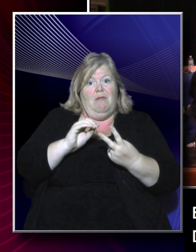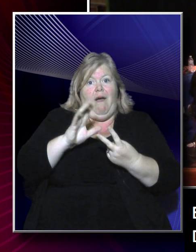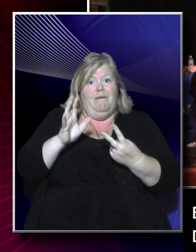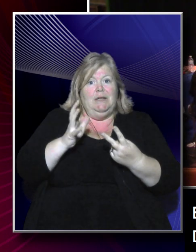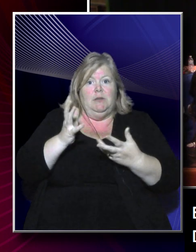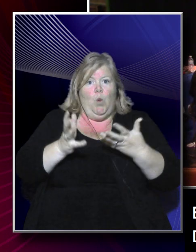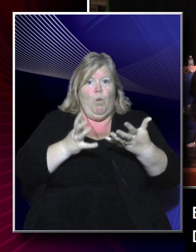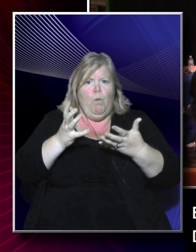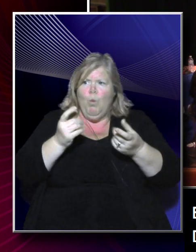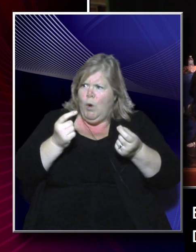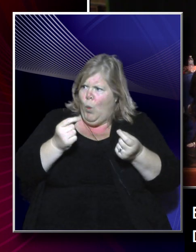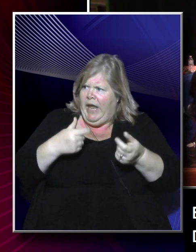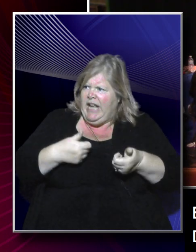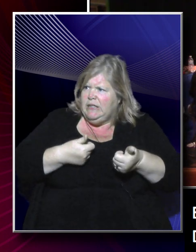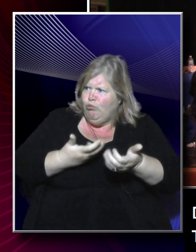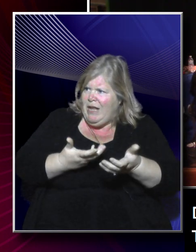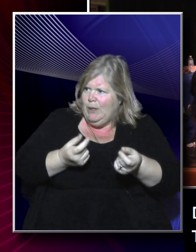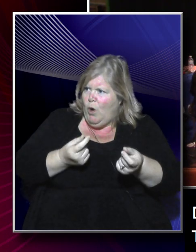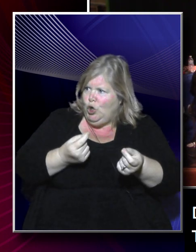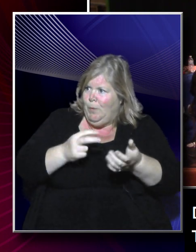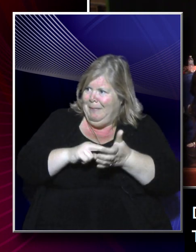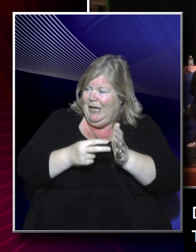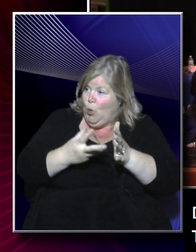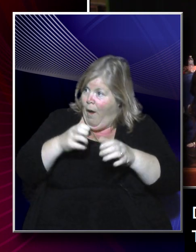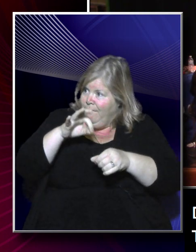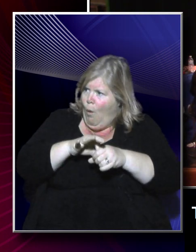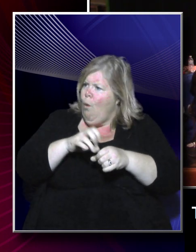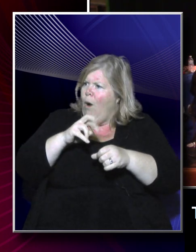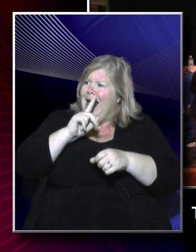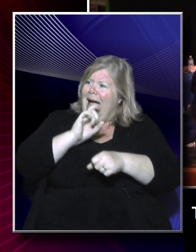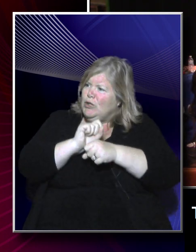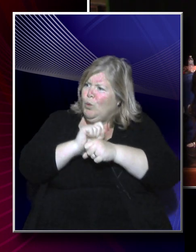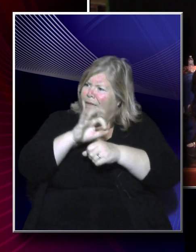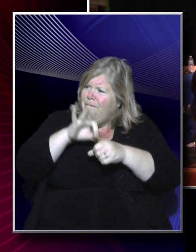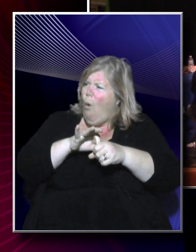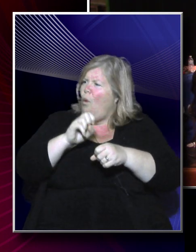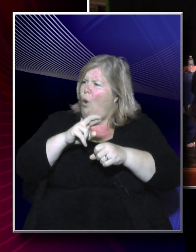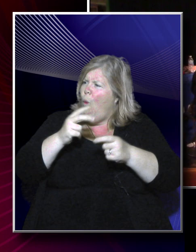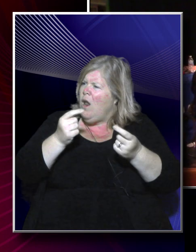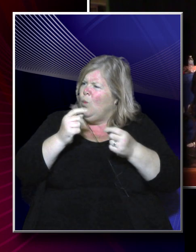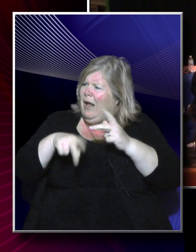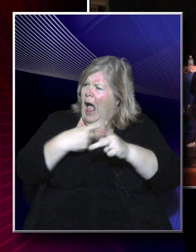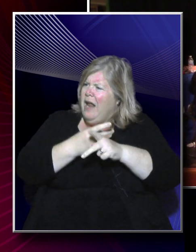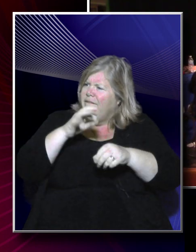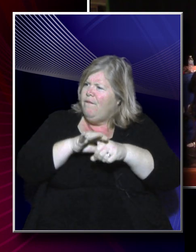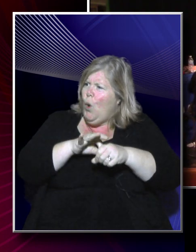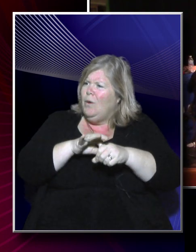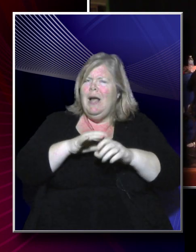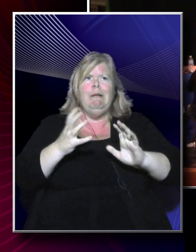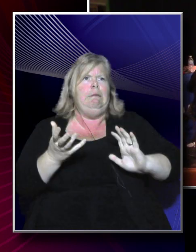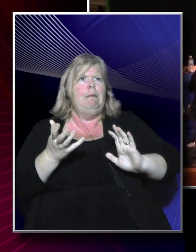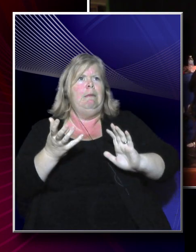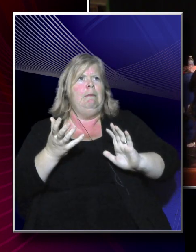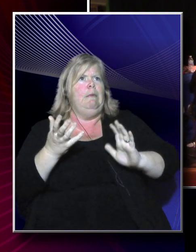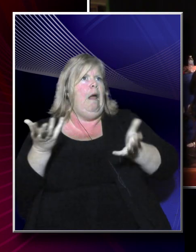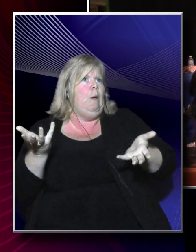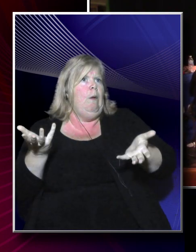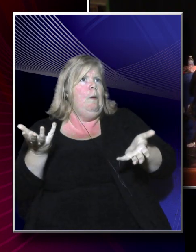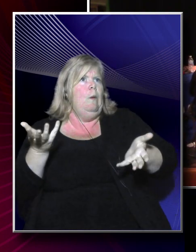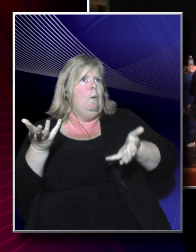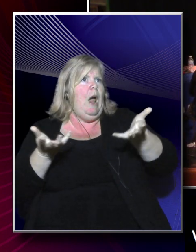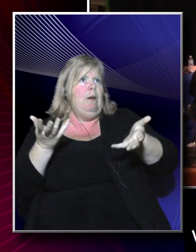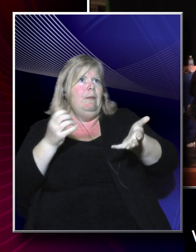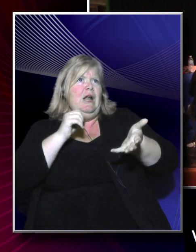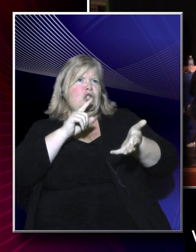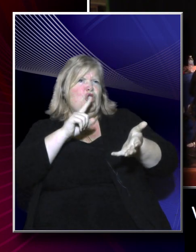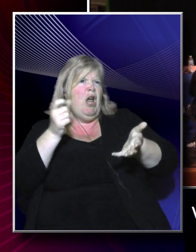we expressing a vote. or is it the actual vote or is it not a straw vote? Whichever. I'm not